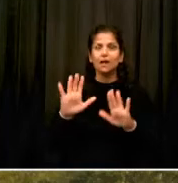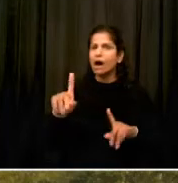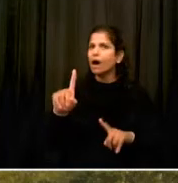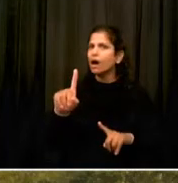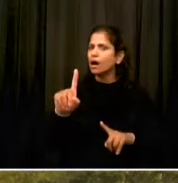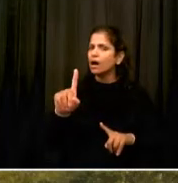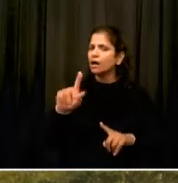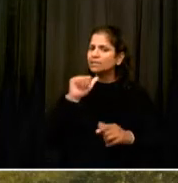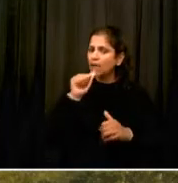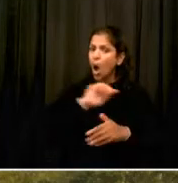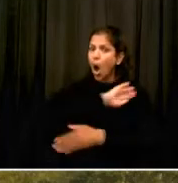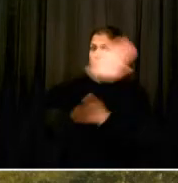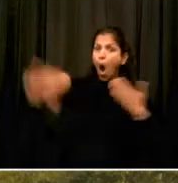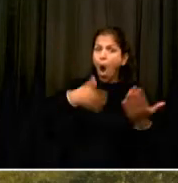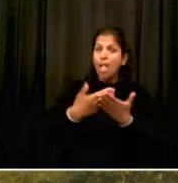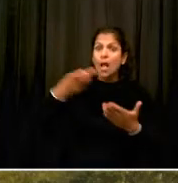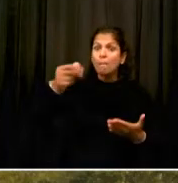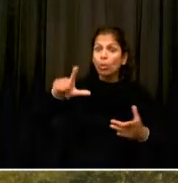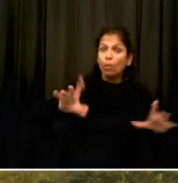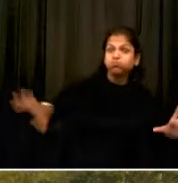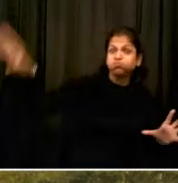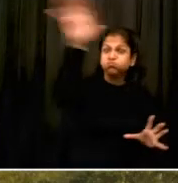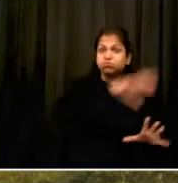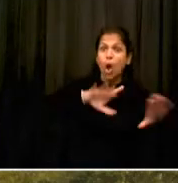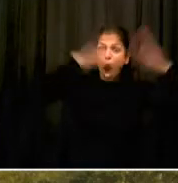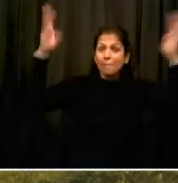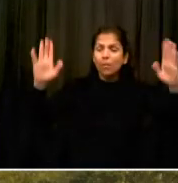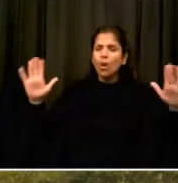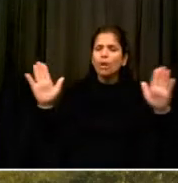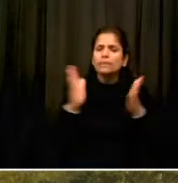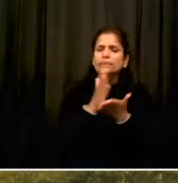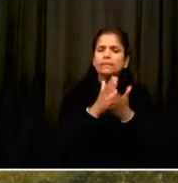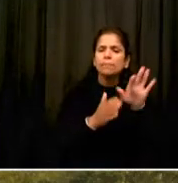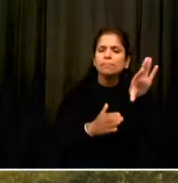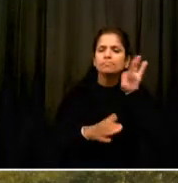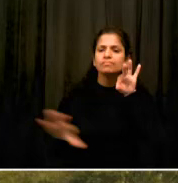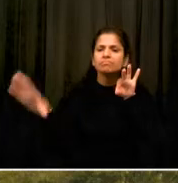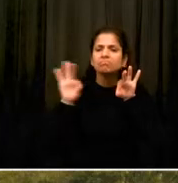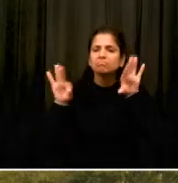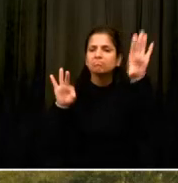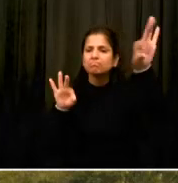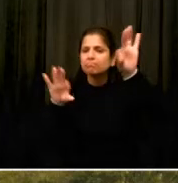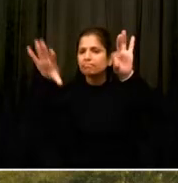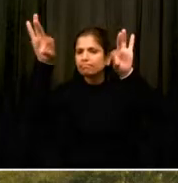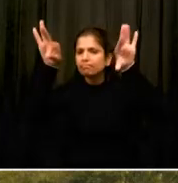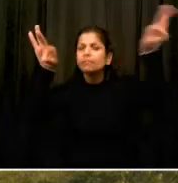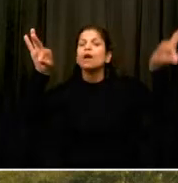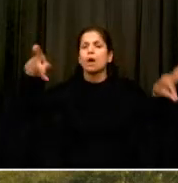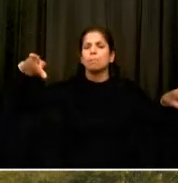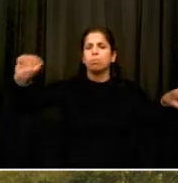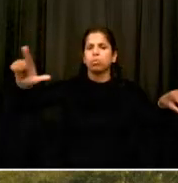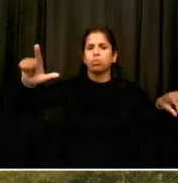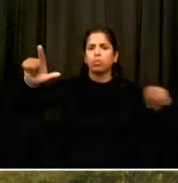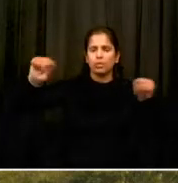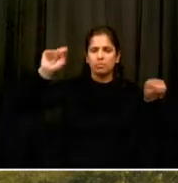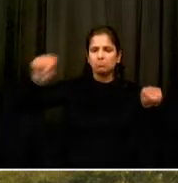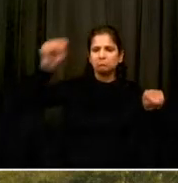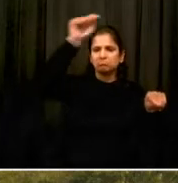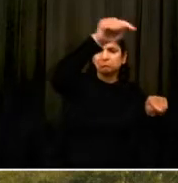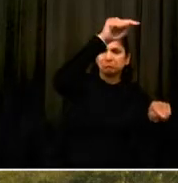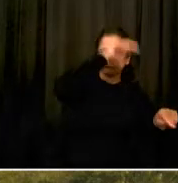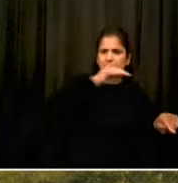variety of reasons, open all of them, but we're opening up some key pools around the city, and this is going to be wonderful for neighborhood residents, and particularly young